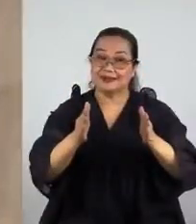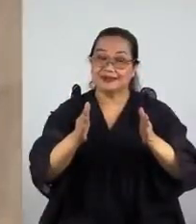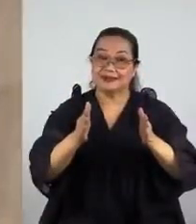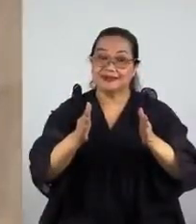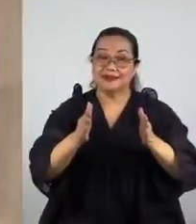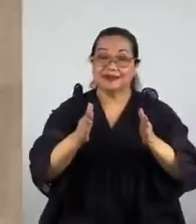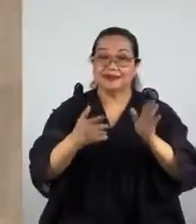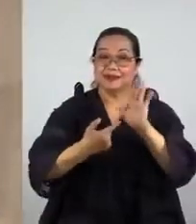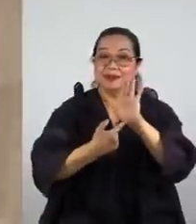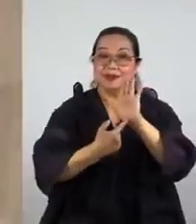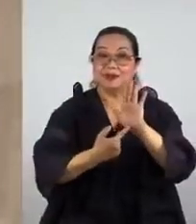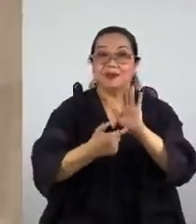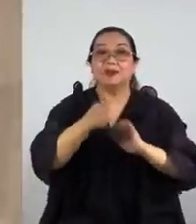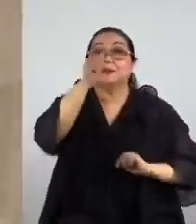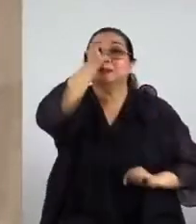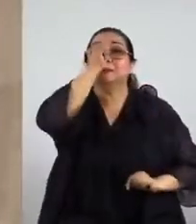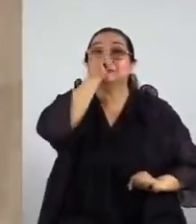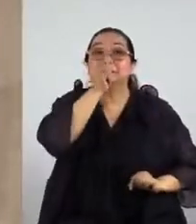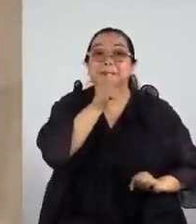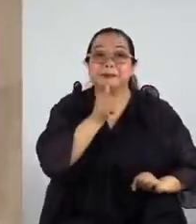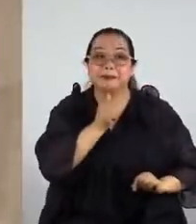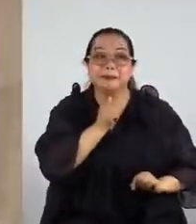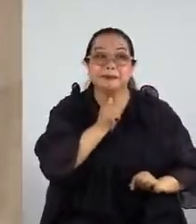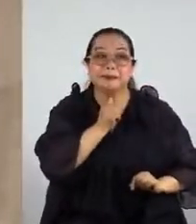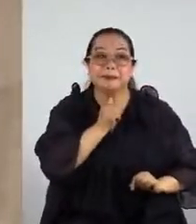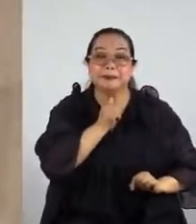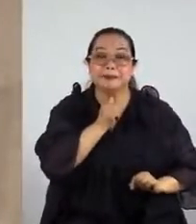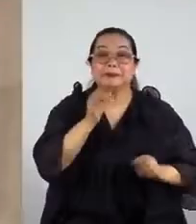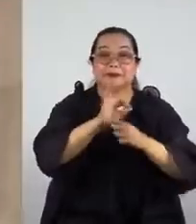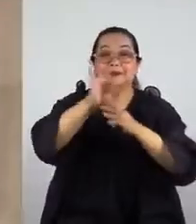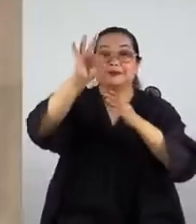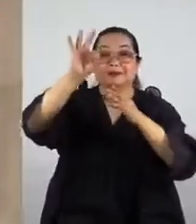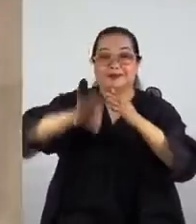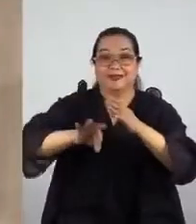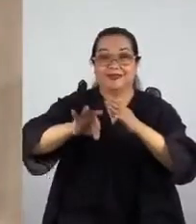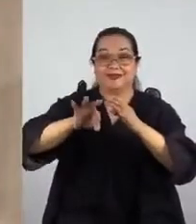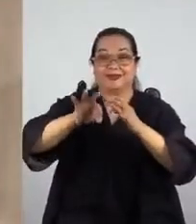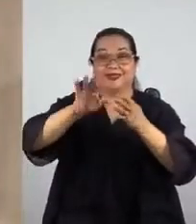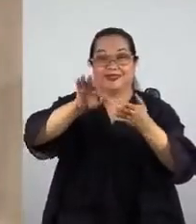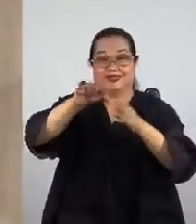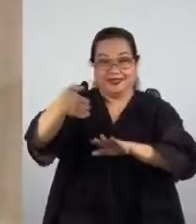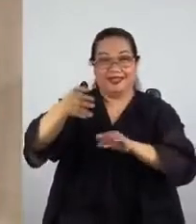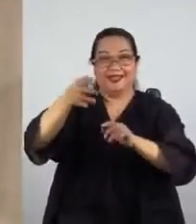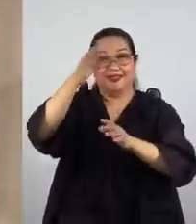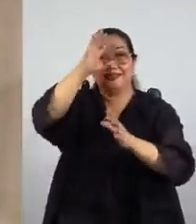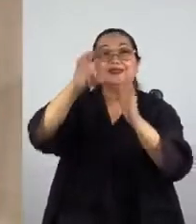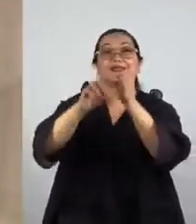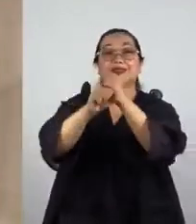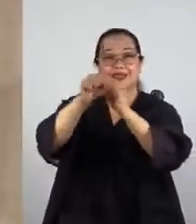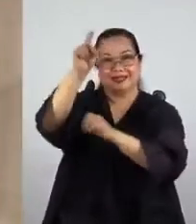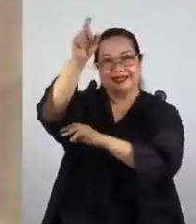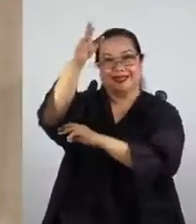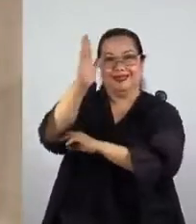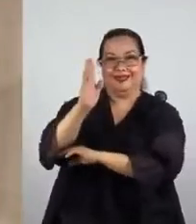examples endured and finished the race of faith by trusting God.